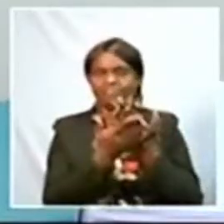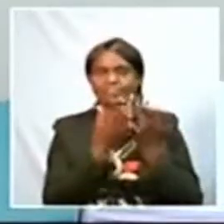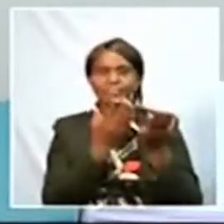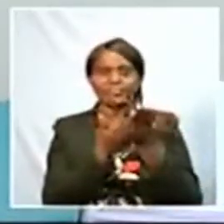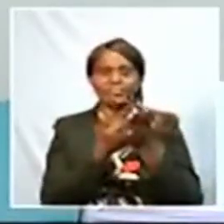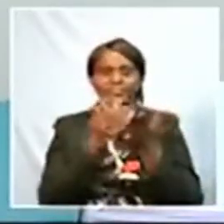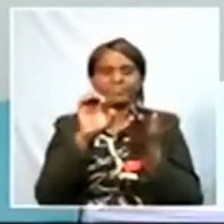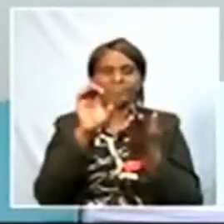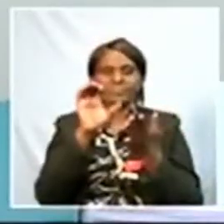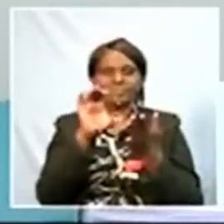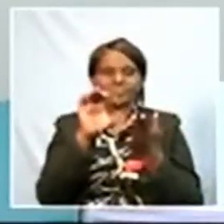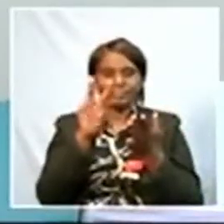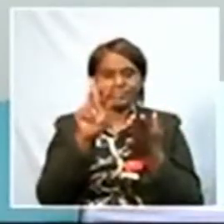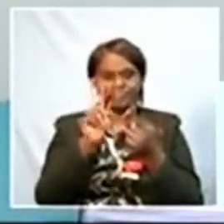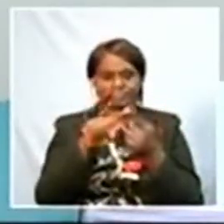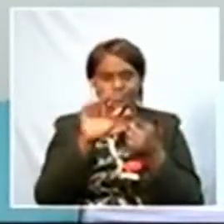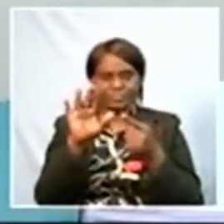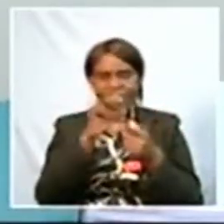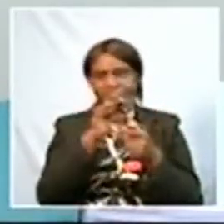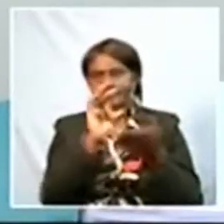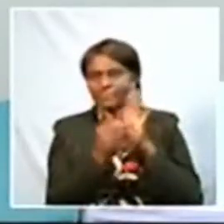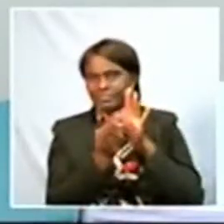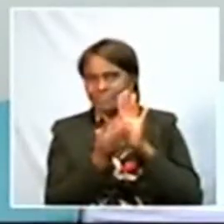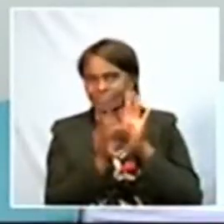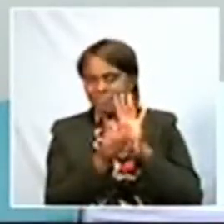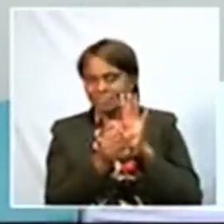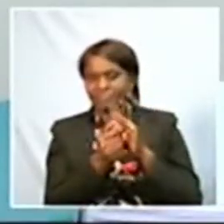CV to your file.